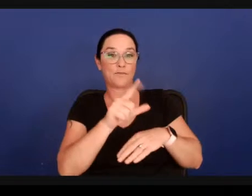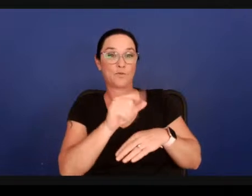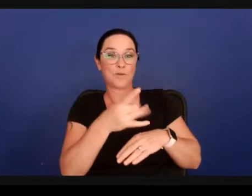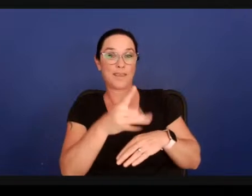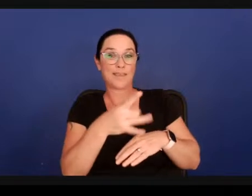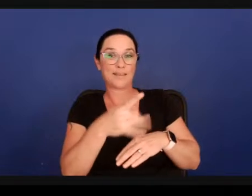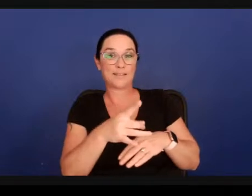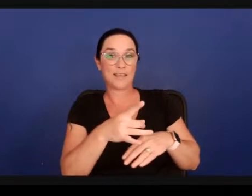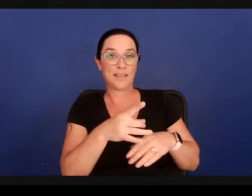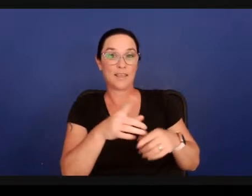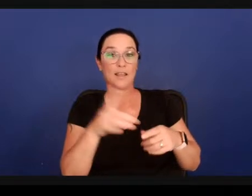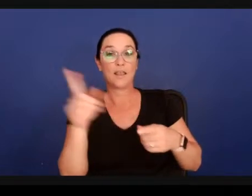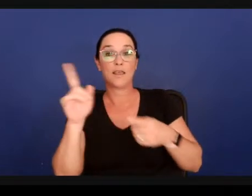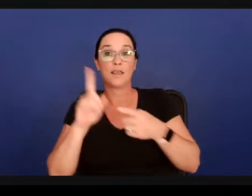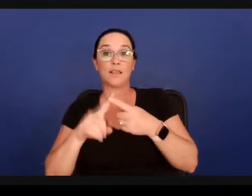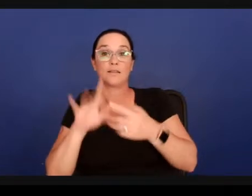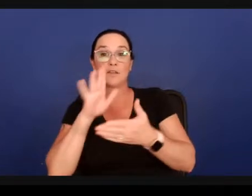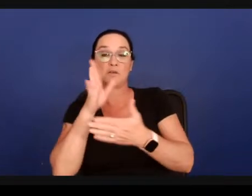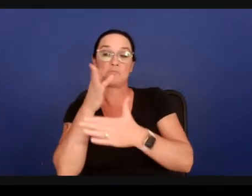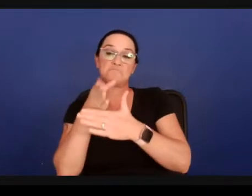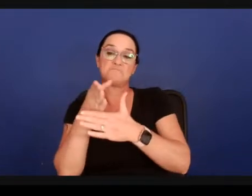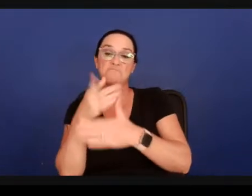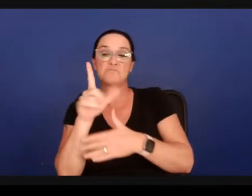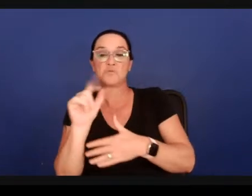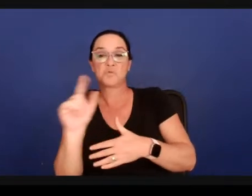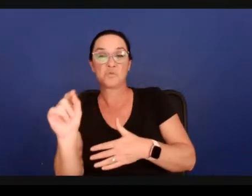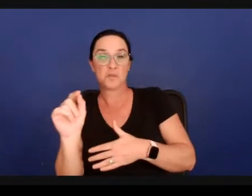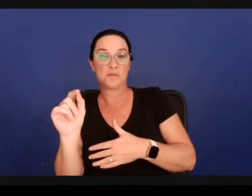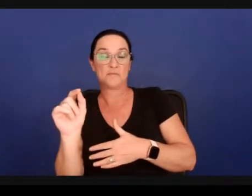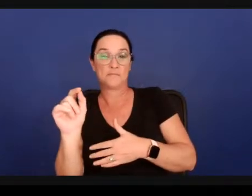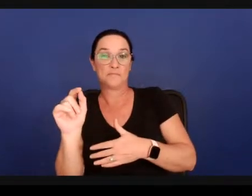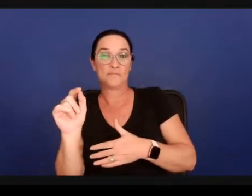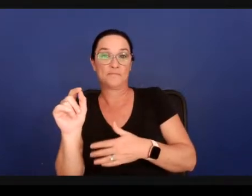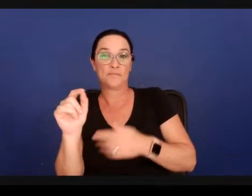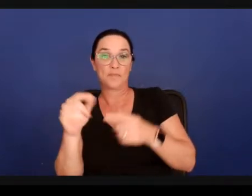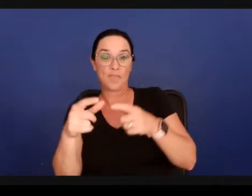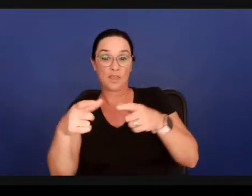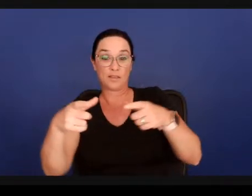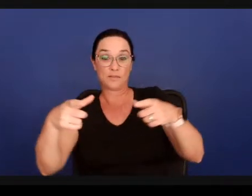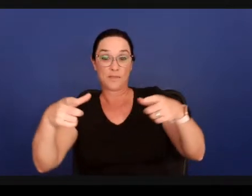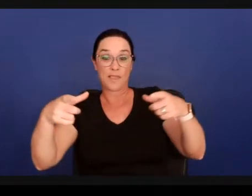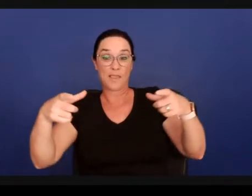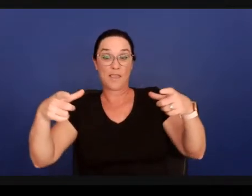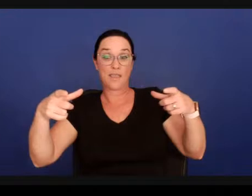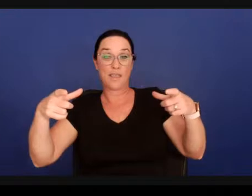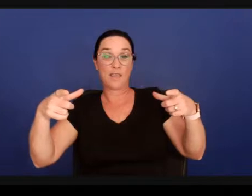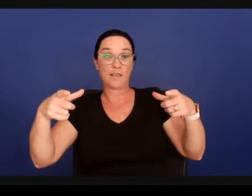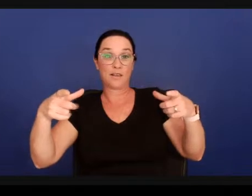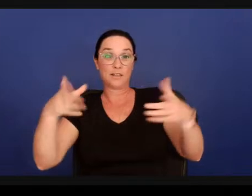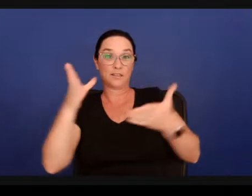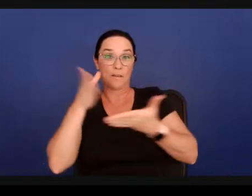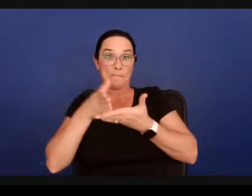up until mid 2020 or so, somewhere right in there. It stops really extending.